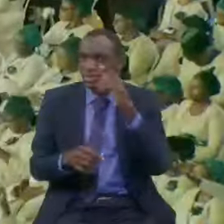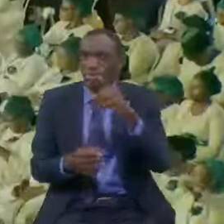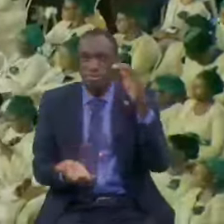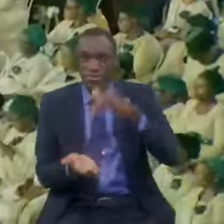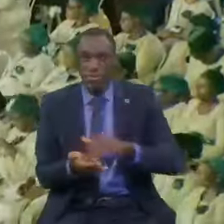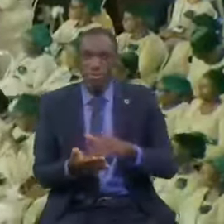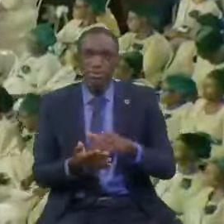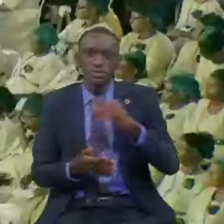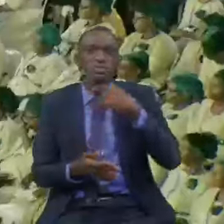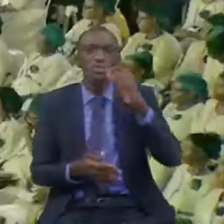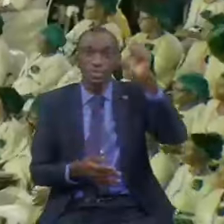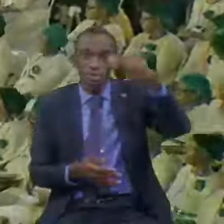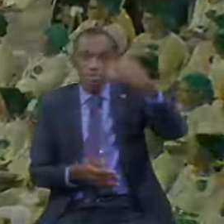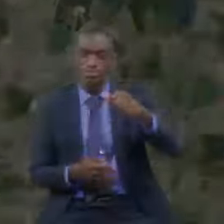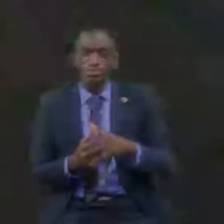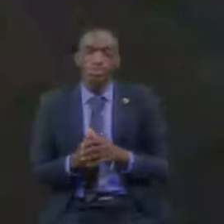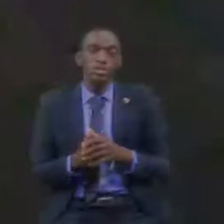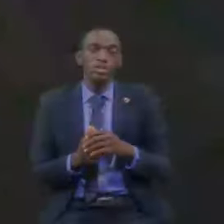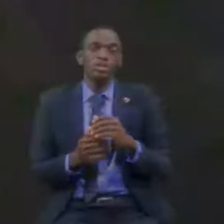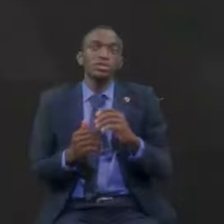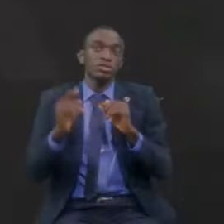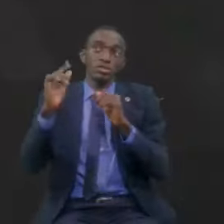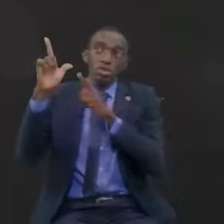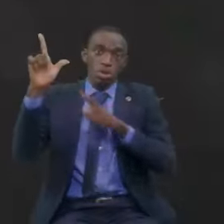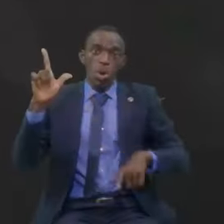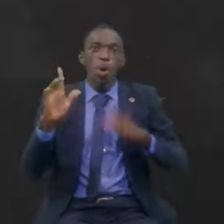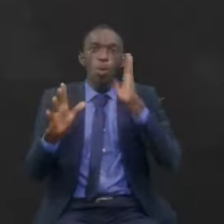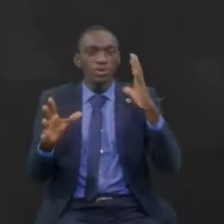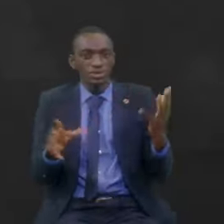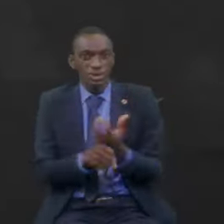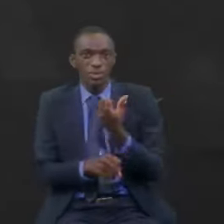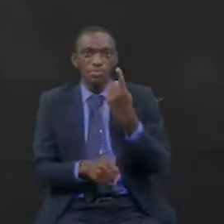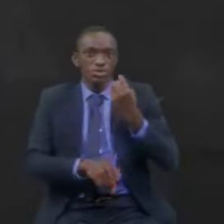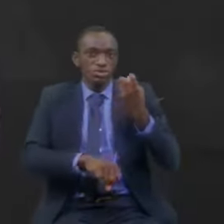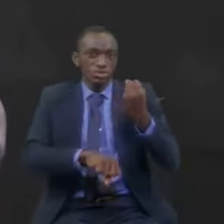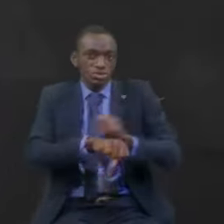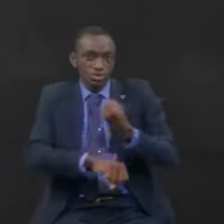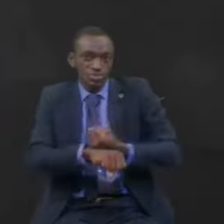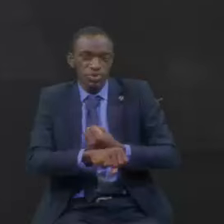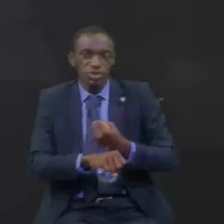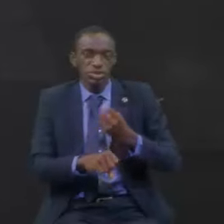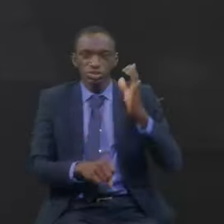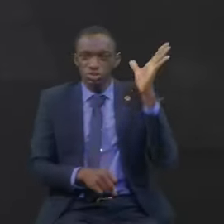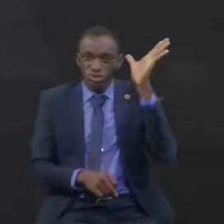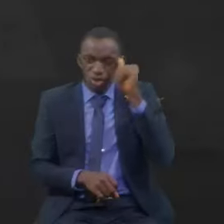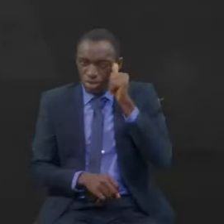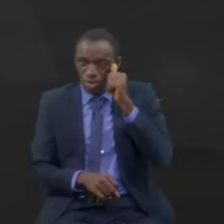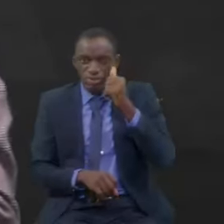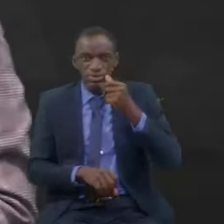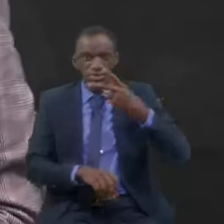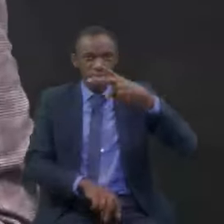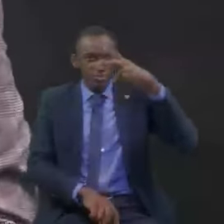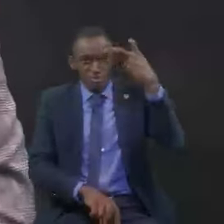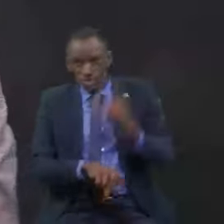The Lord will take the stony, stubborn, rigid